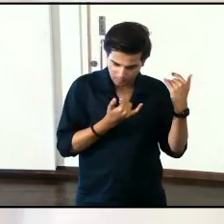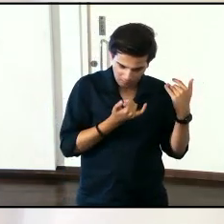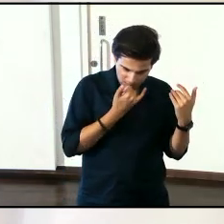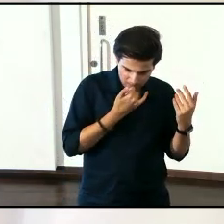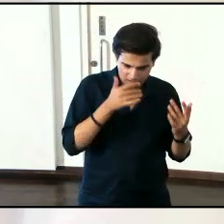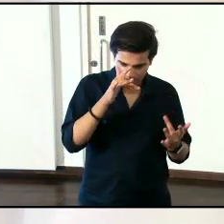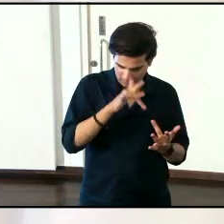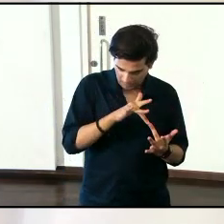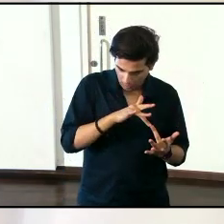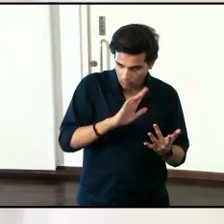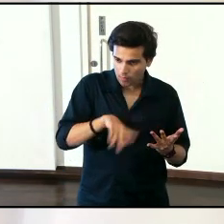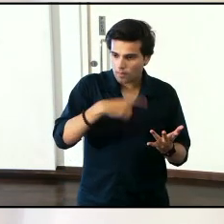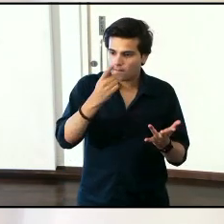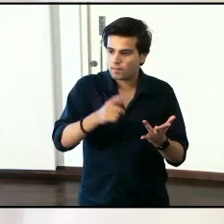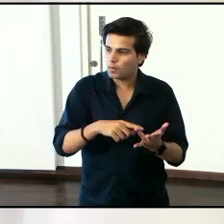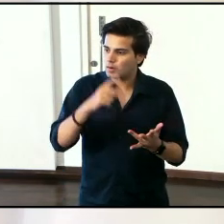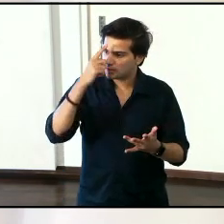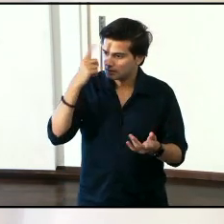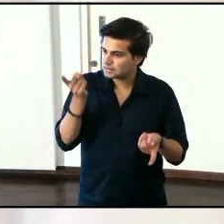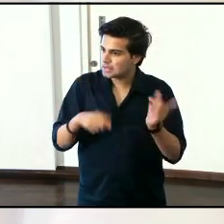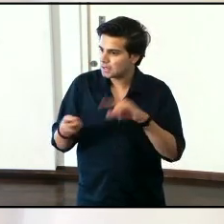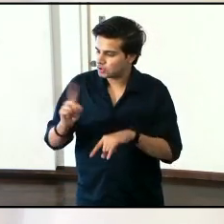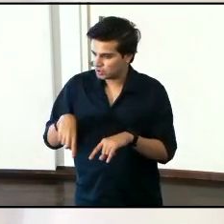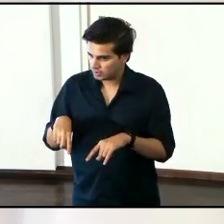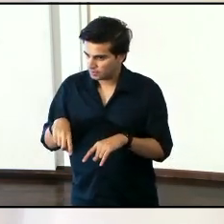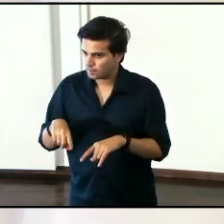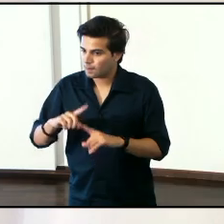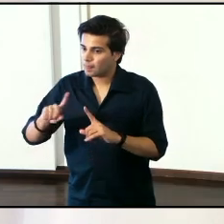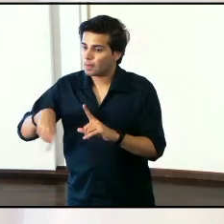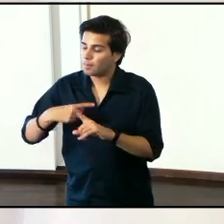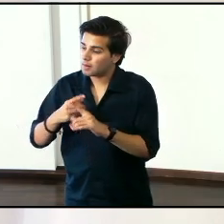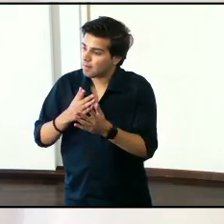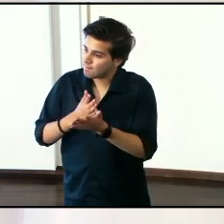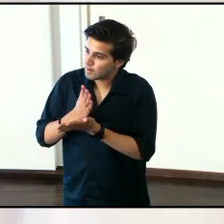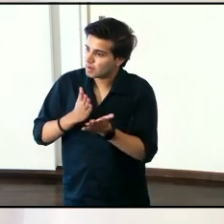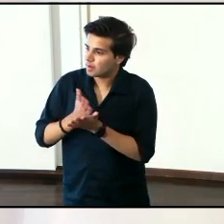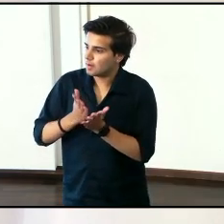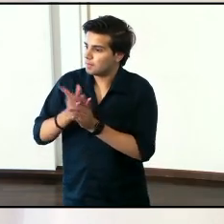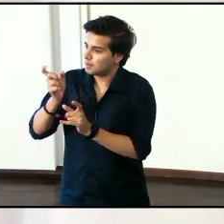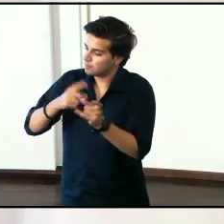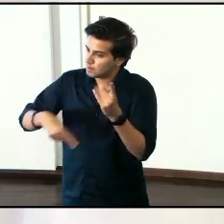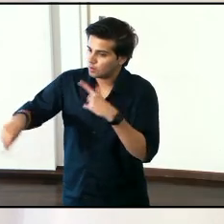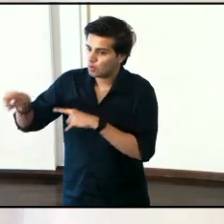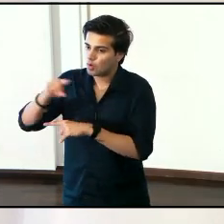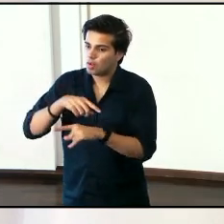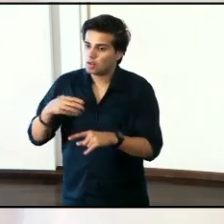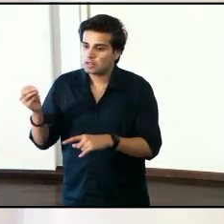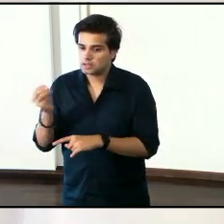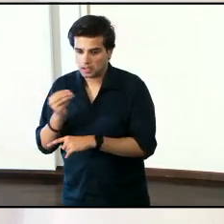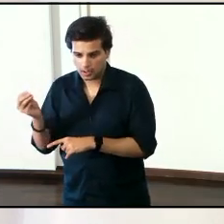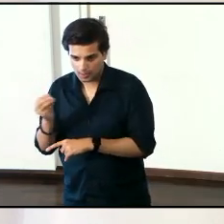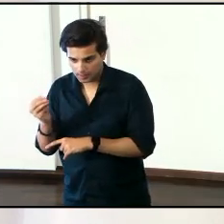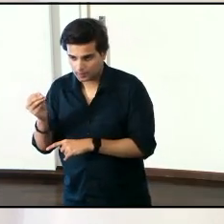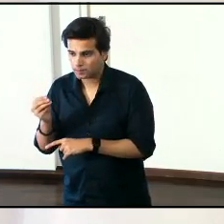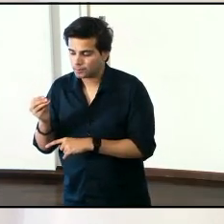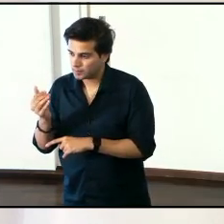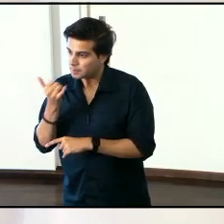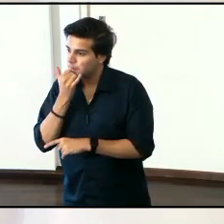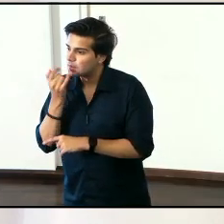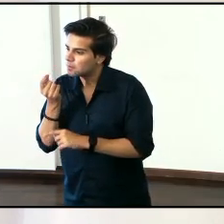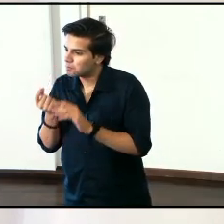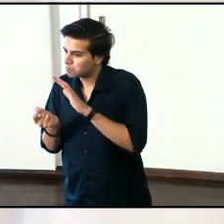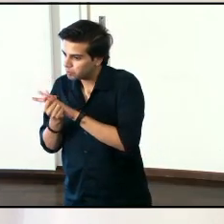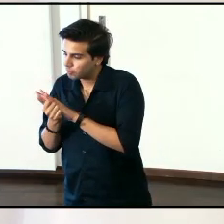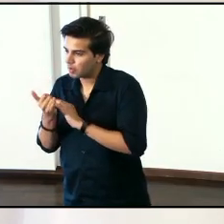resilience, about strategy, about the way in which people made quite a lot out of very small sets